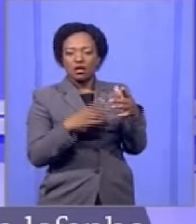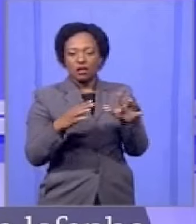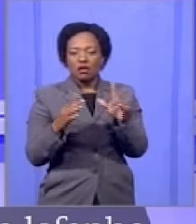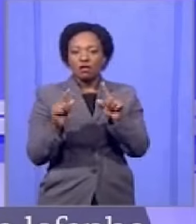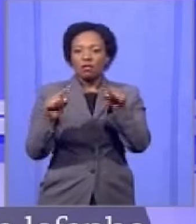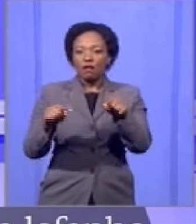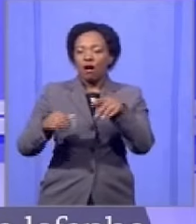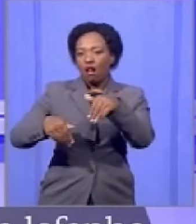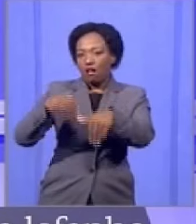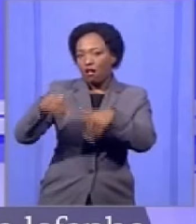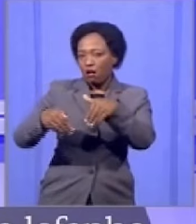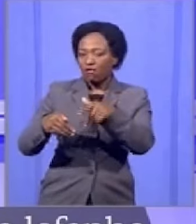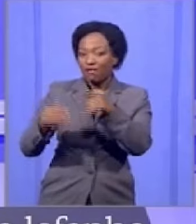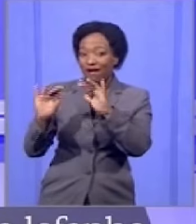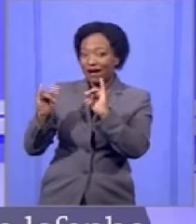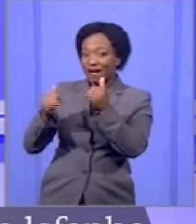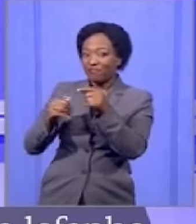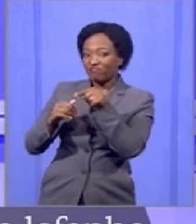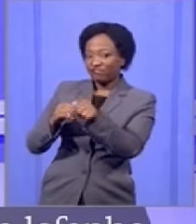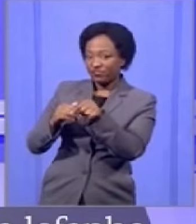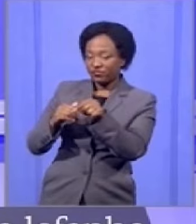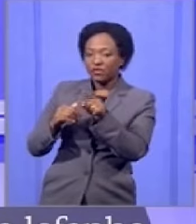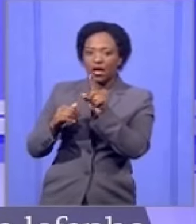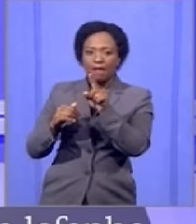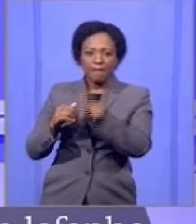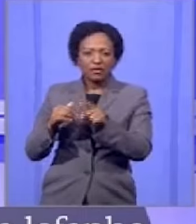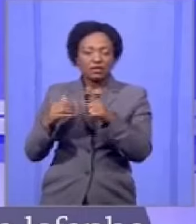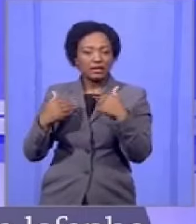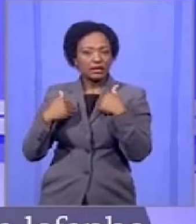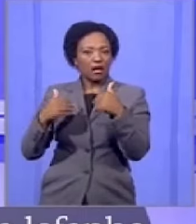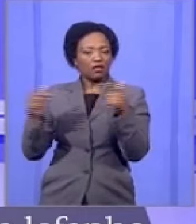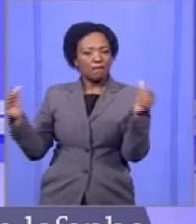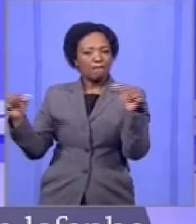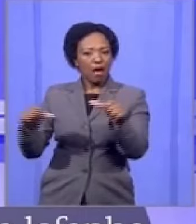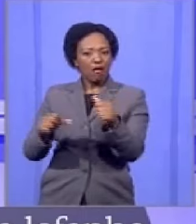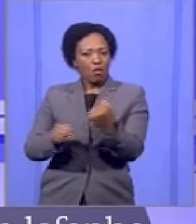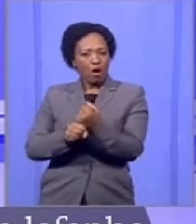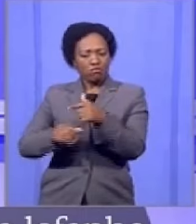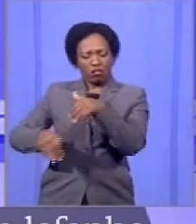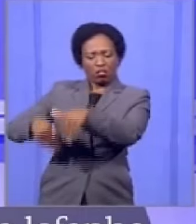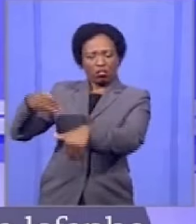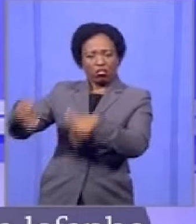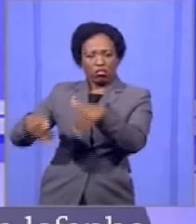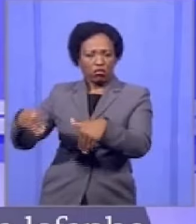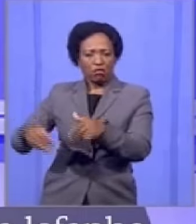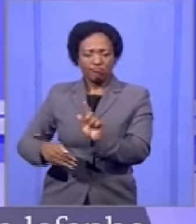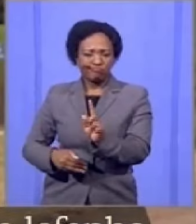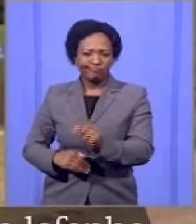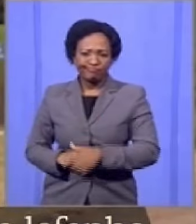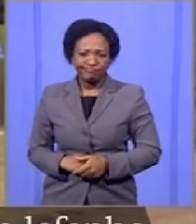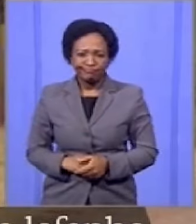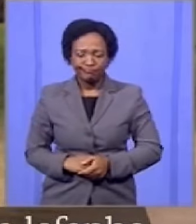o e leng Vintage Goldfield tshwanelo ya go simolola tiro gape kwa moepong.